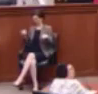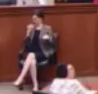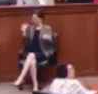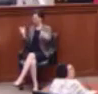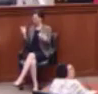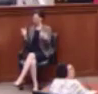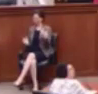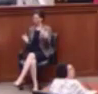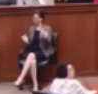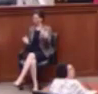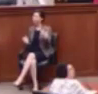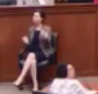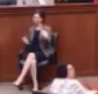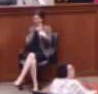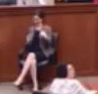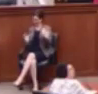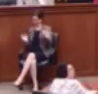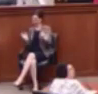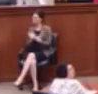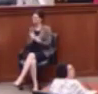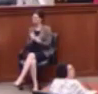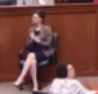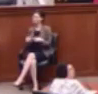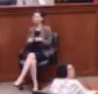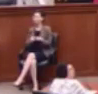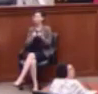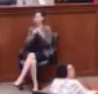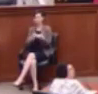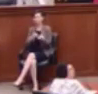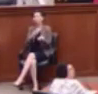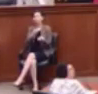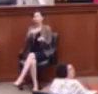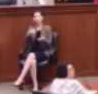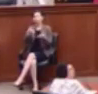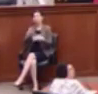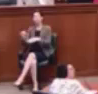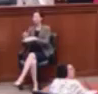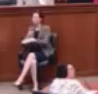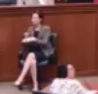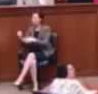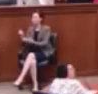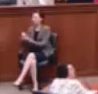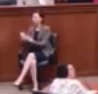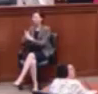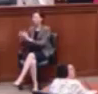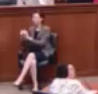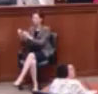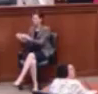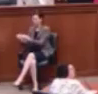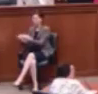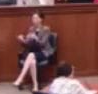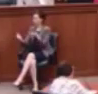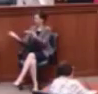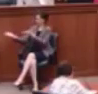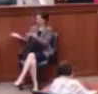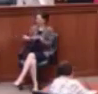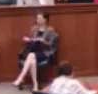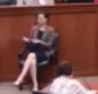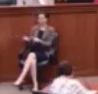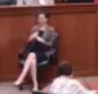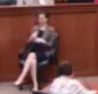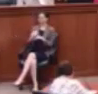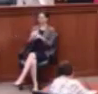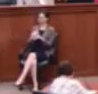that. We also commend the department for allowing industry and economic development organizations a chance to provide